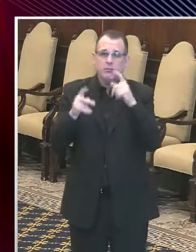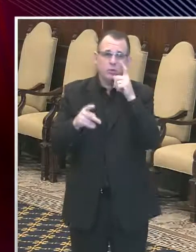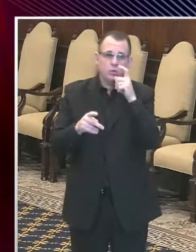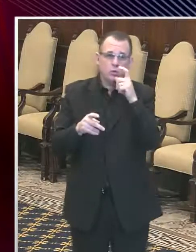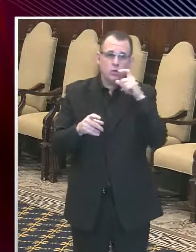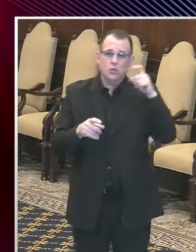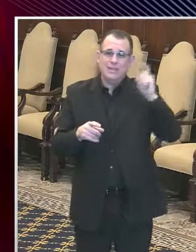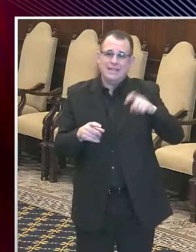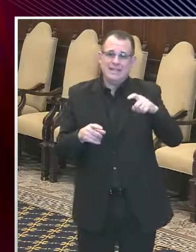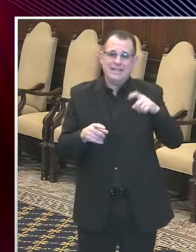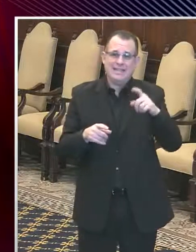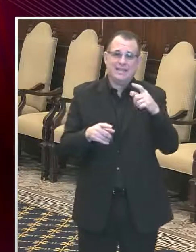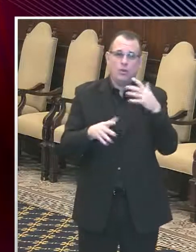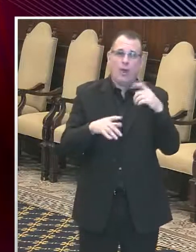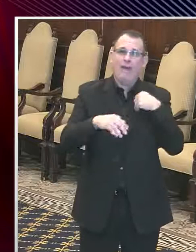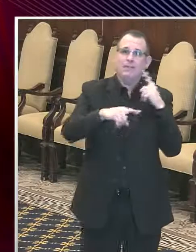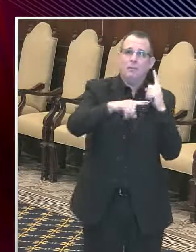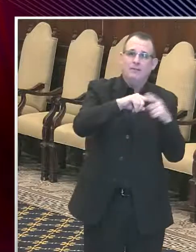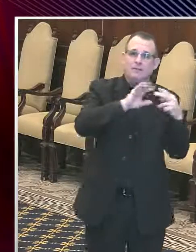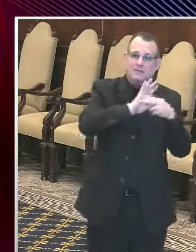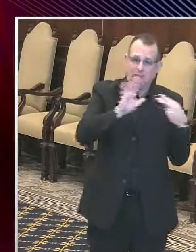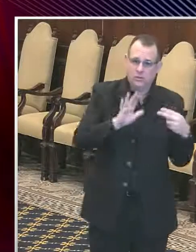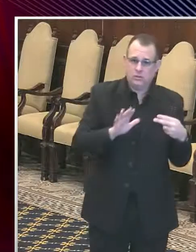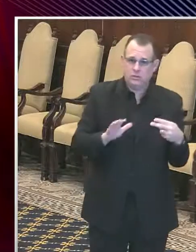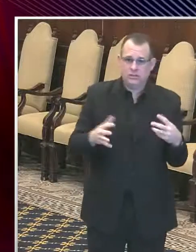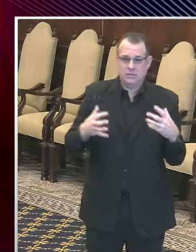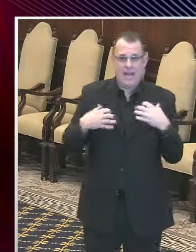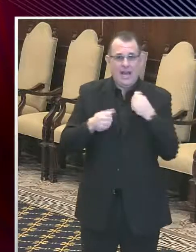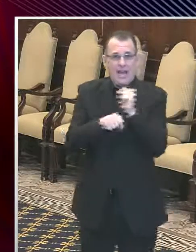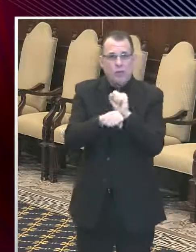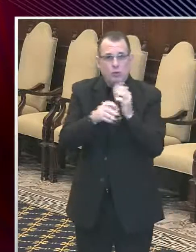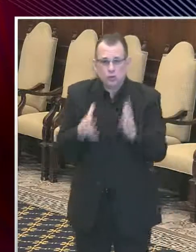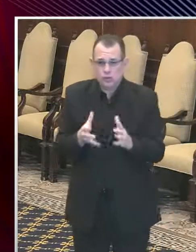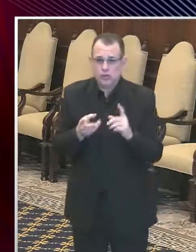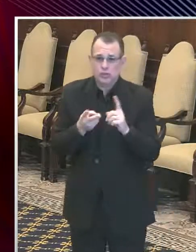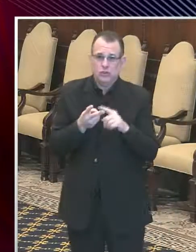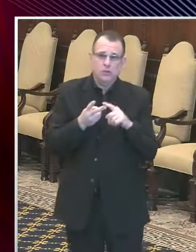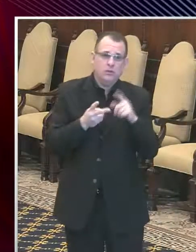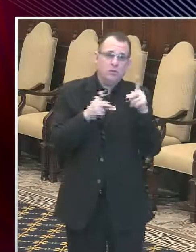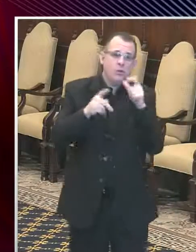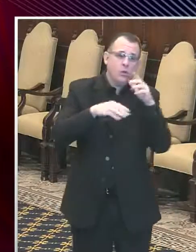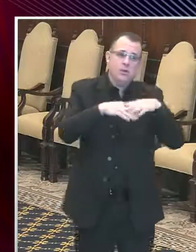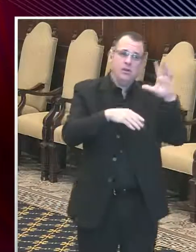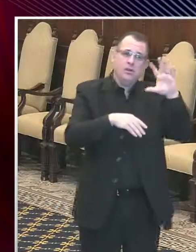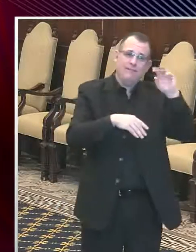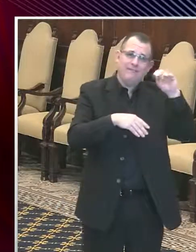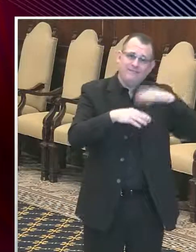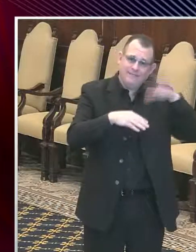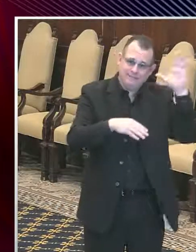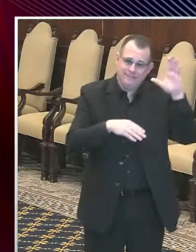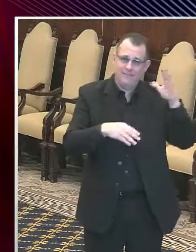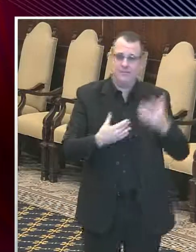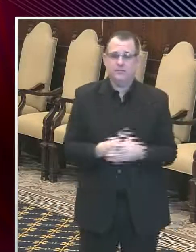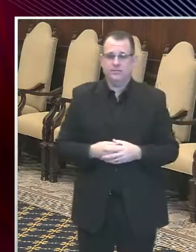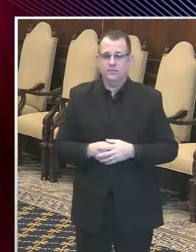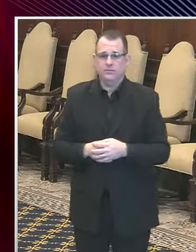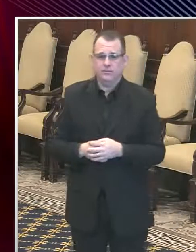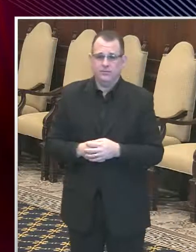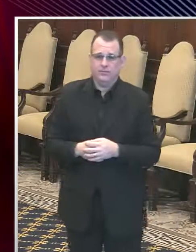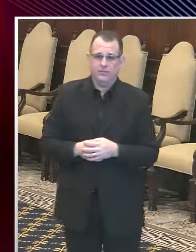healthcare workers, that's people over the age of 50 who we think may have this illness. Overall, with the epidemic, I'd say our level case